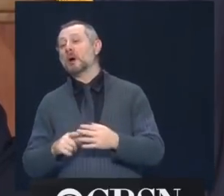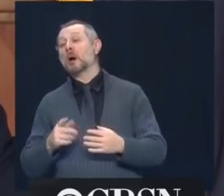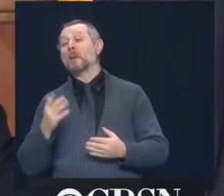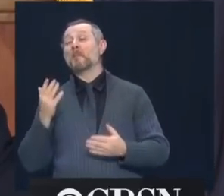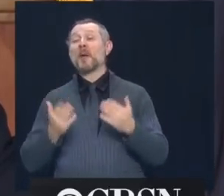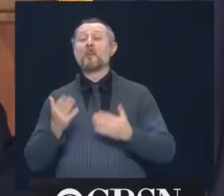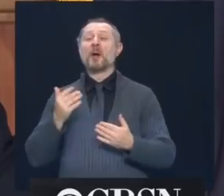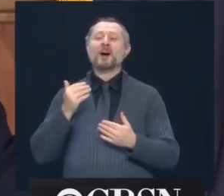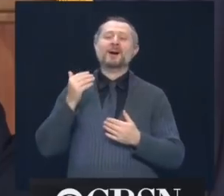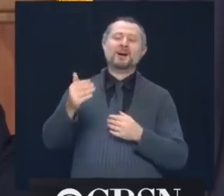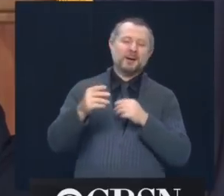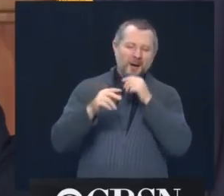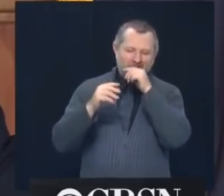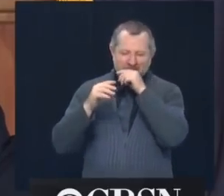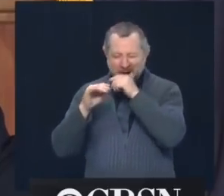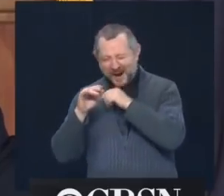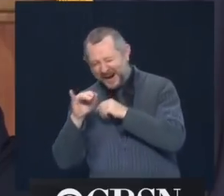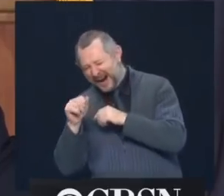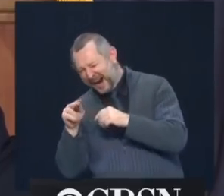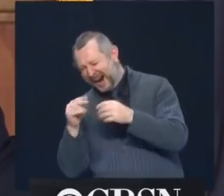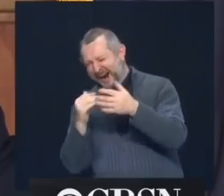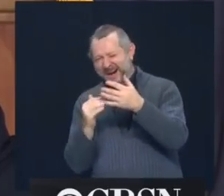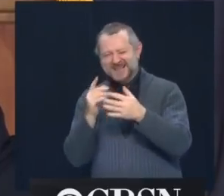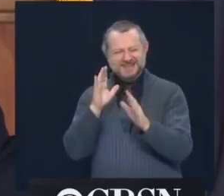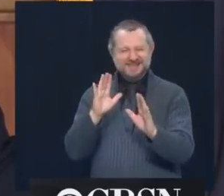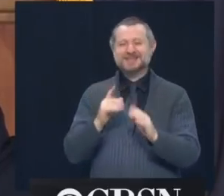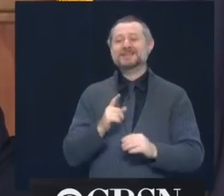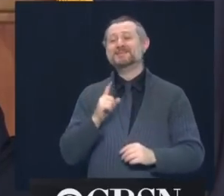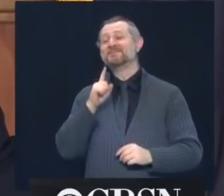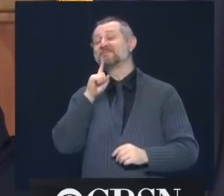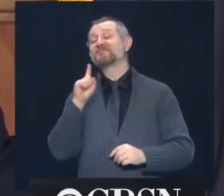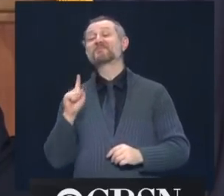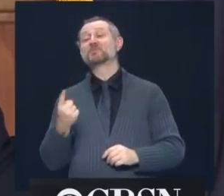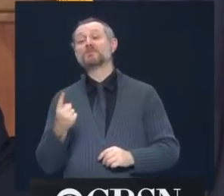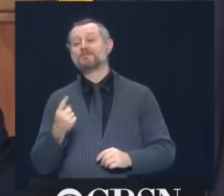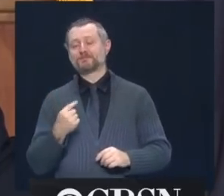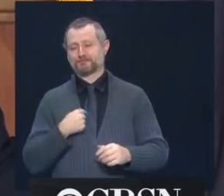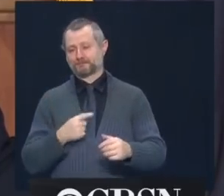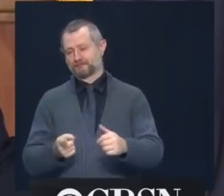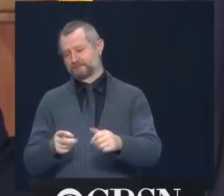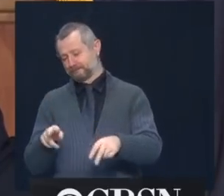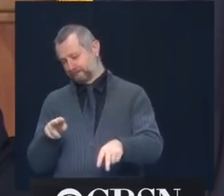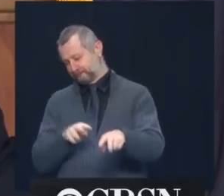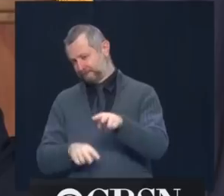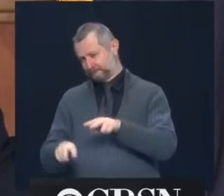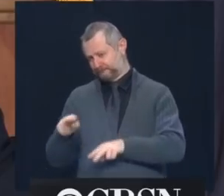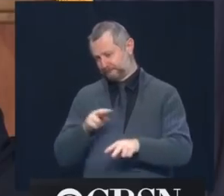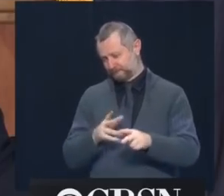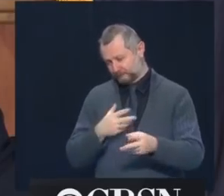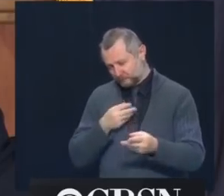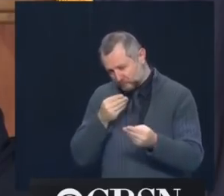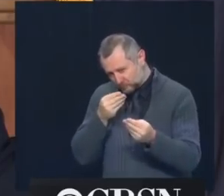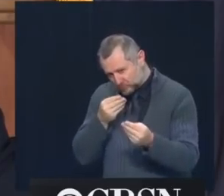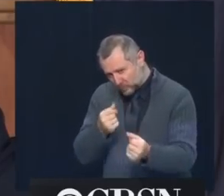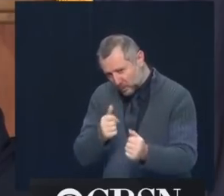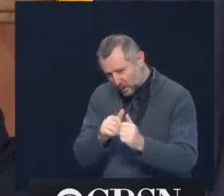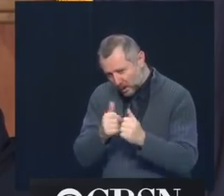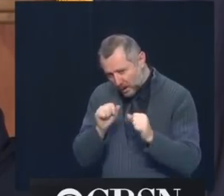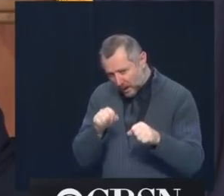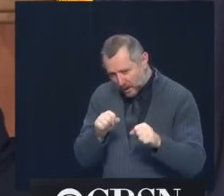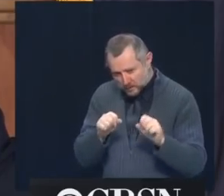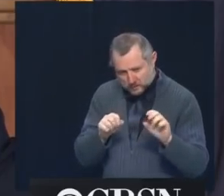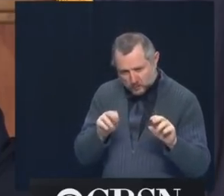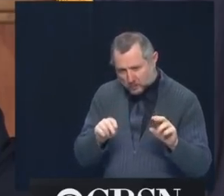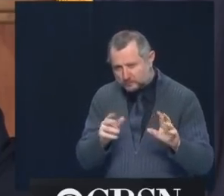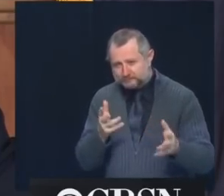January. But we have to see how it goes. And before we get to that,